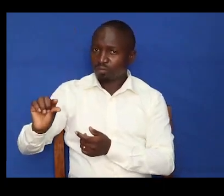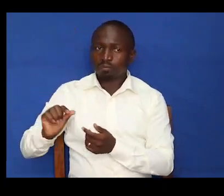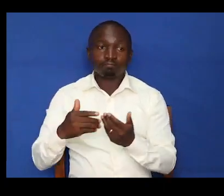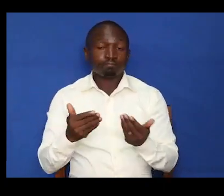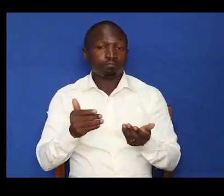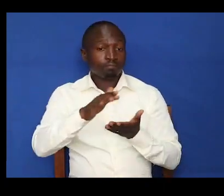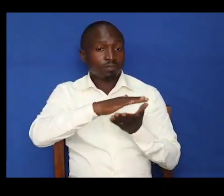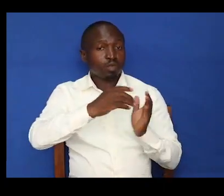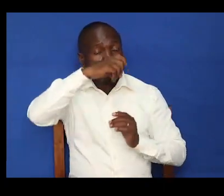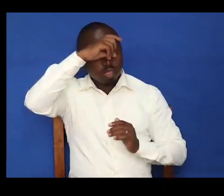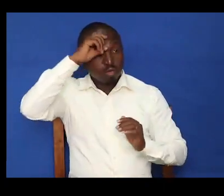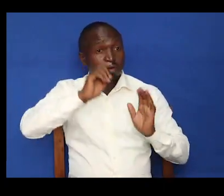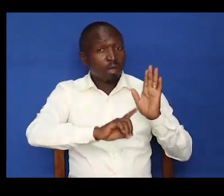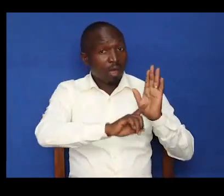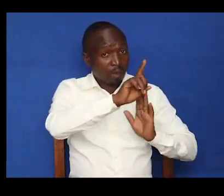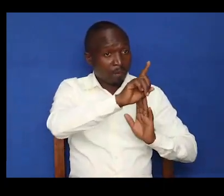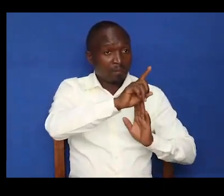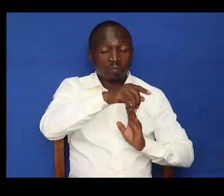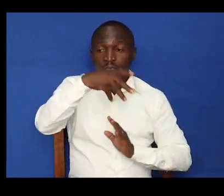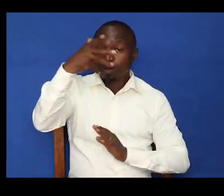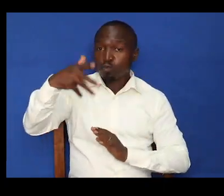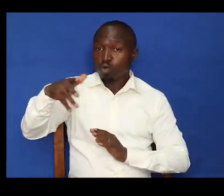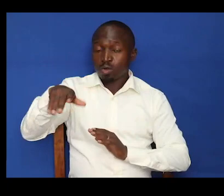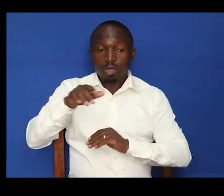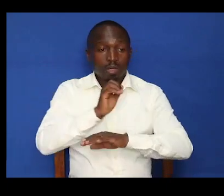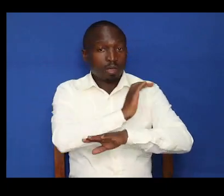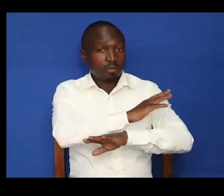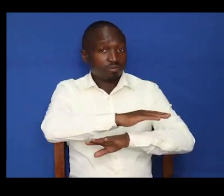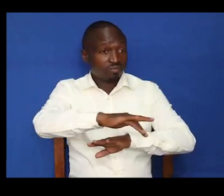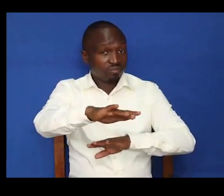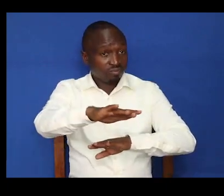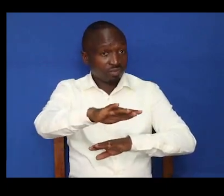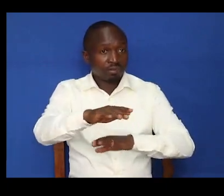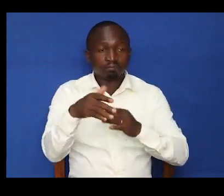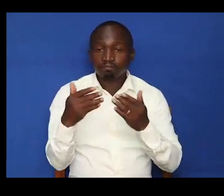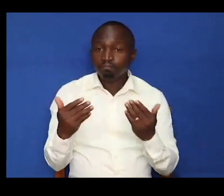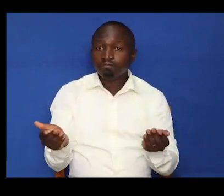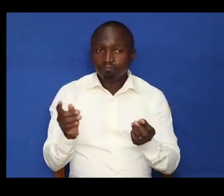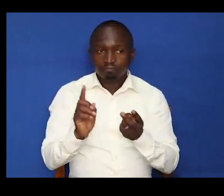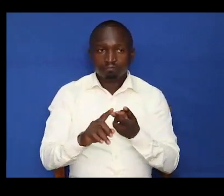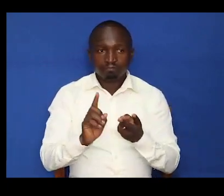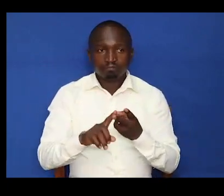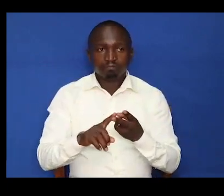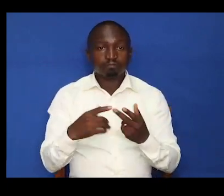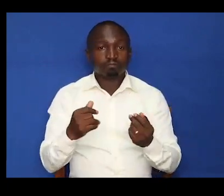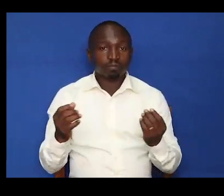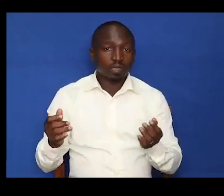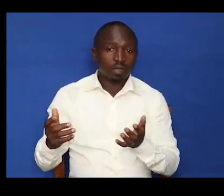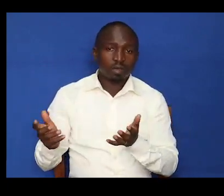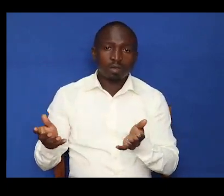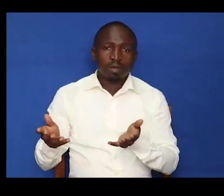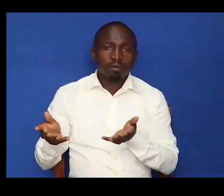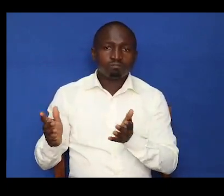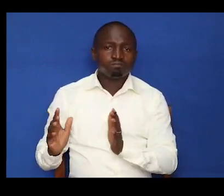high, oceanic water is made to undergo excessive